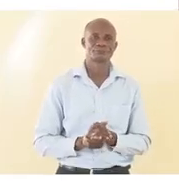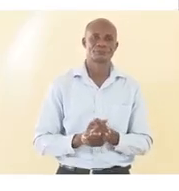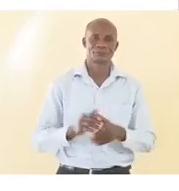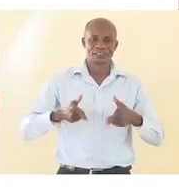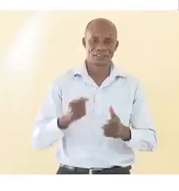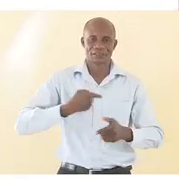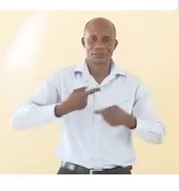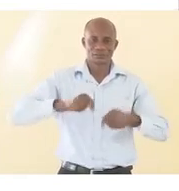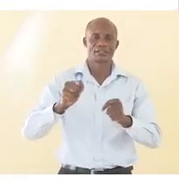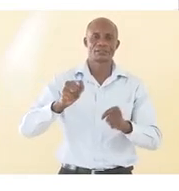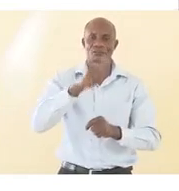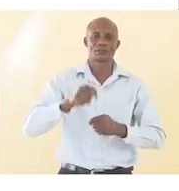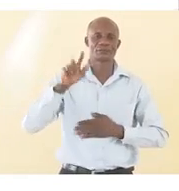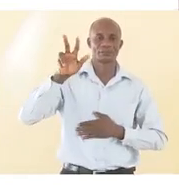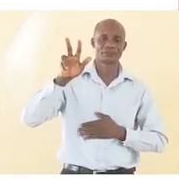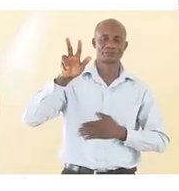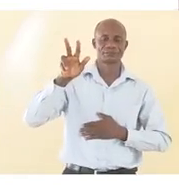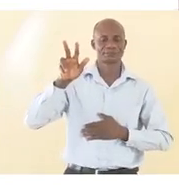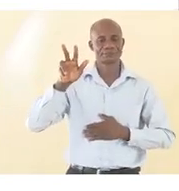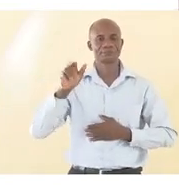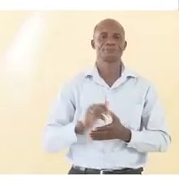you. Let me attempt question three.